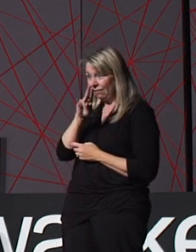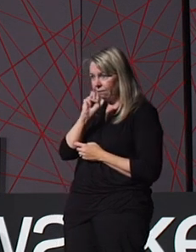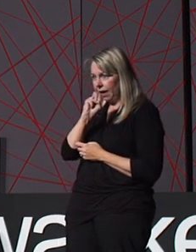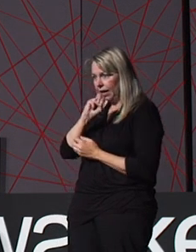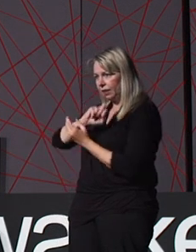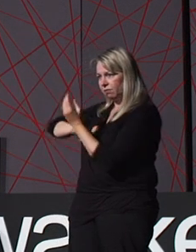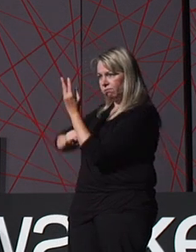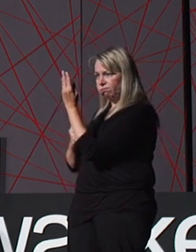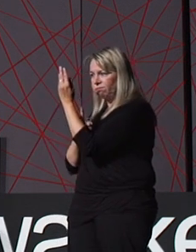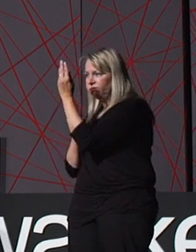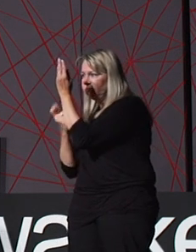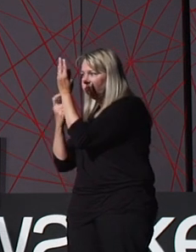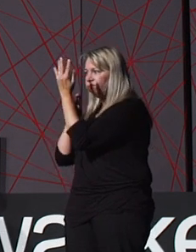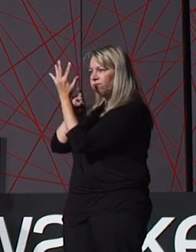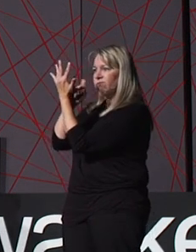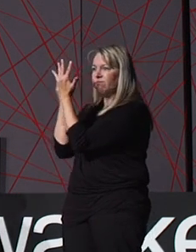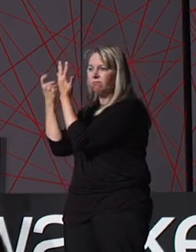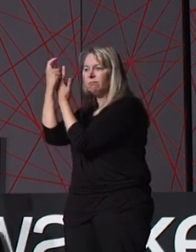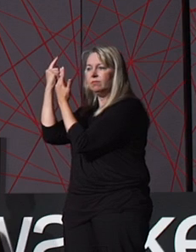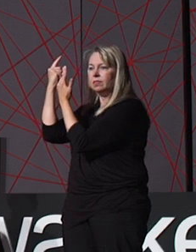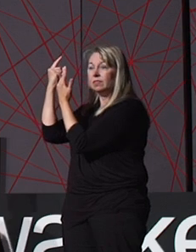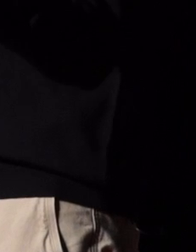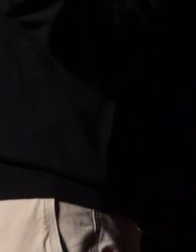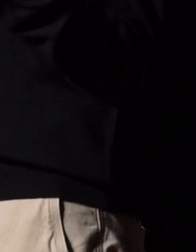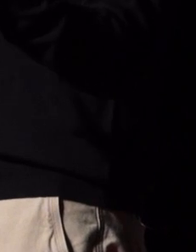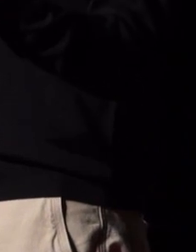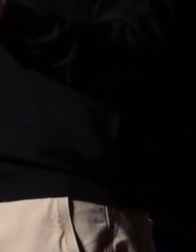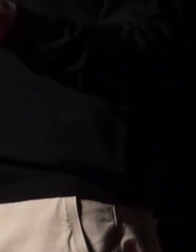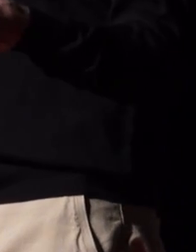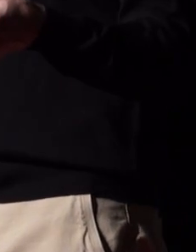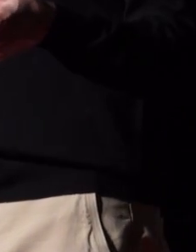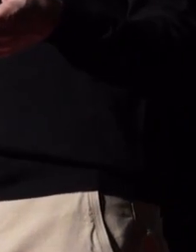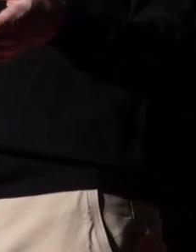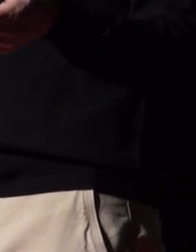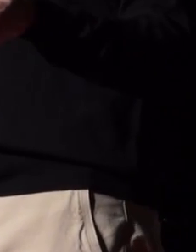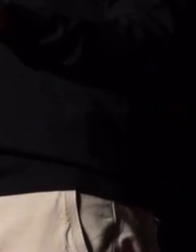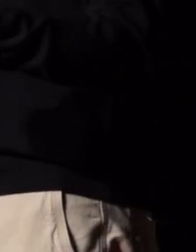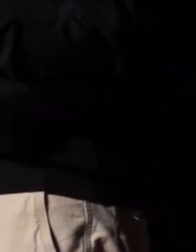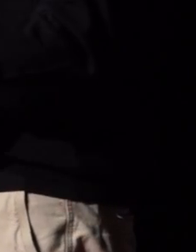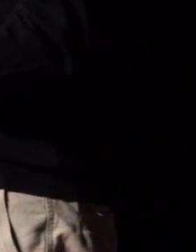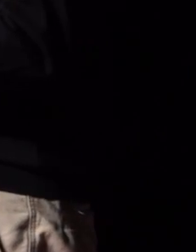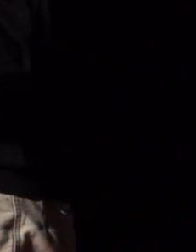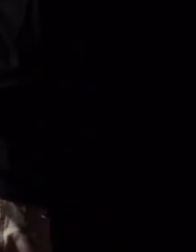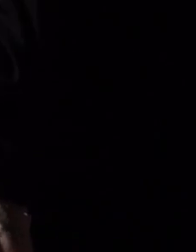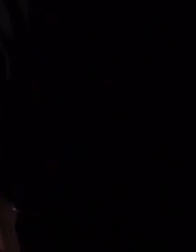and they also die a lot faster when they're inhabited by vines. So this change in these forests wasn't just some